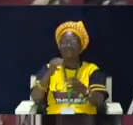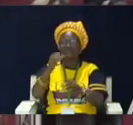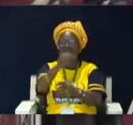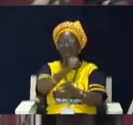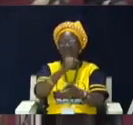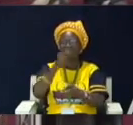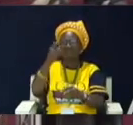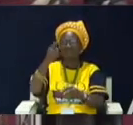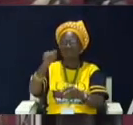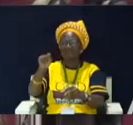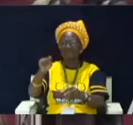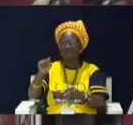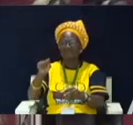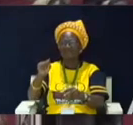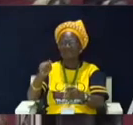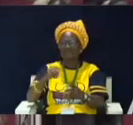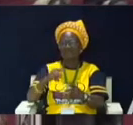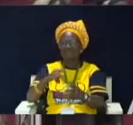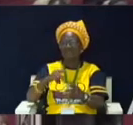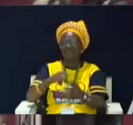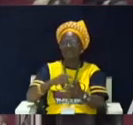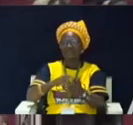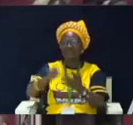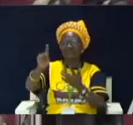the purest kind of faith